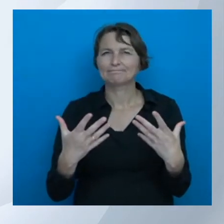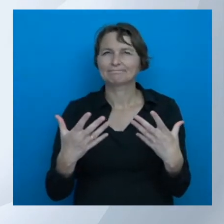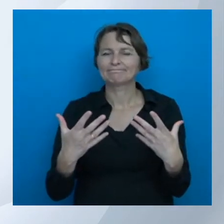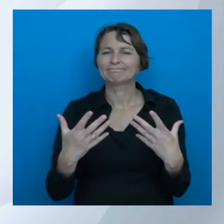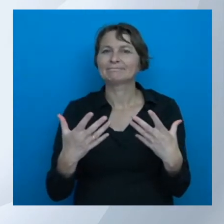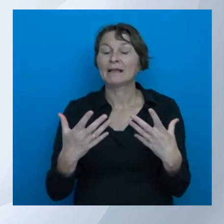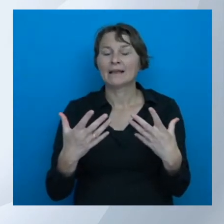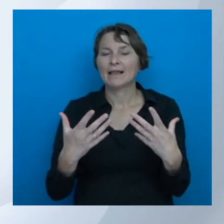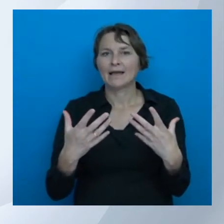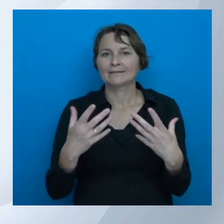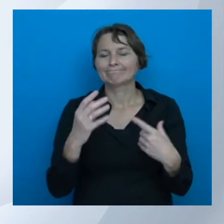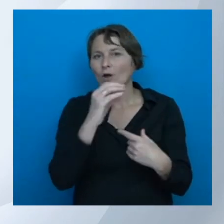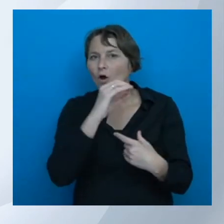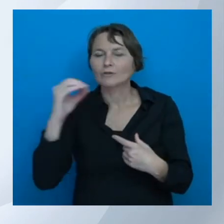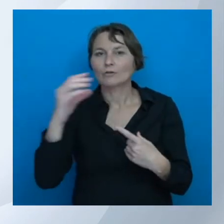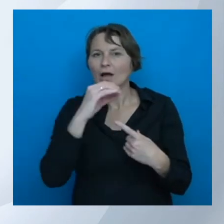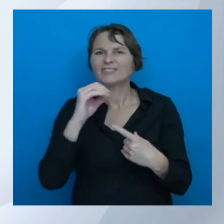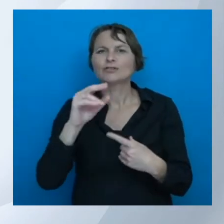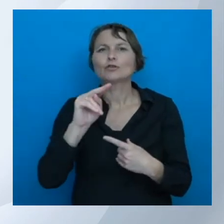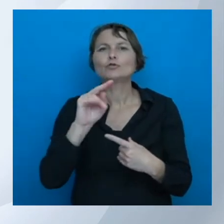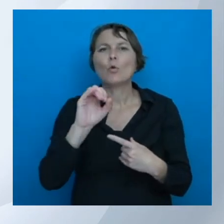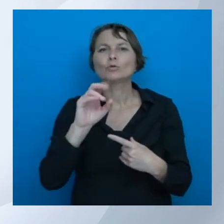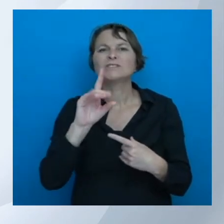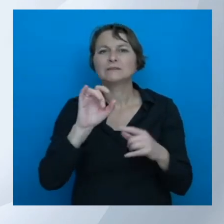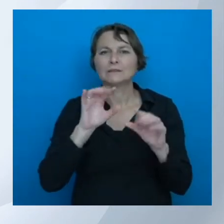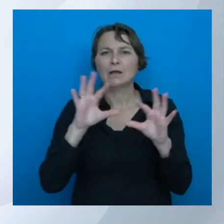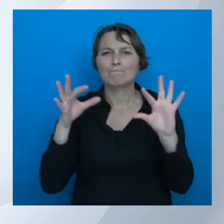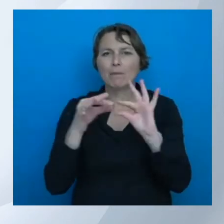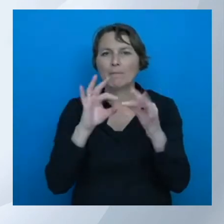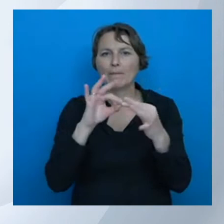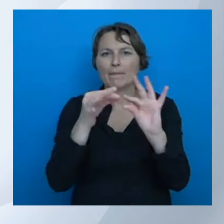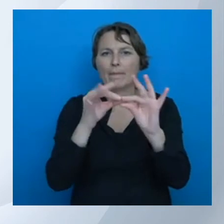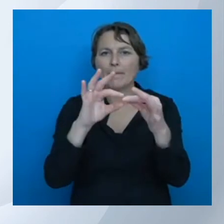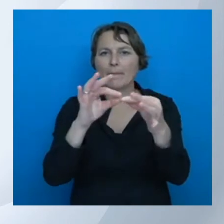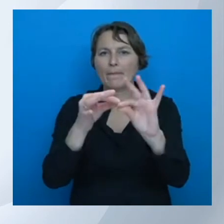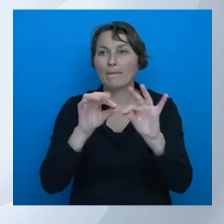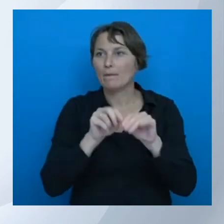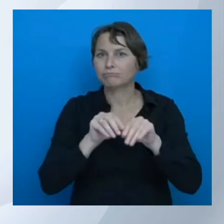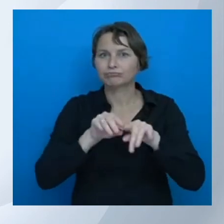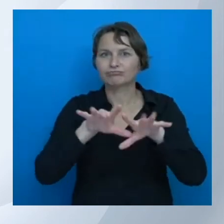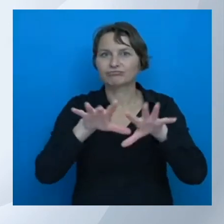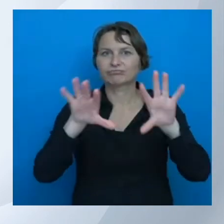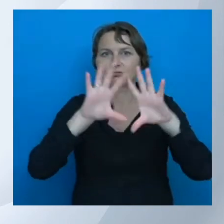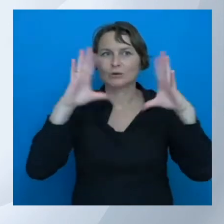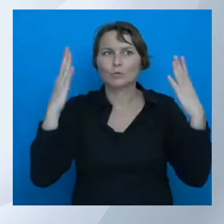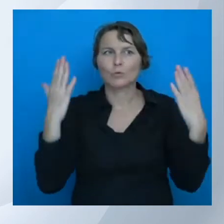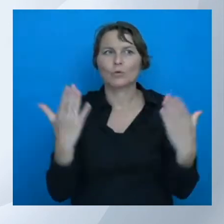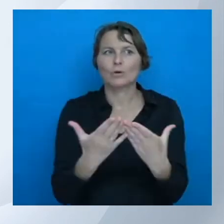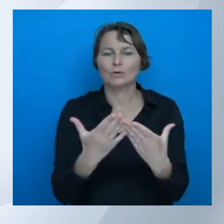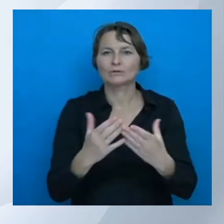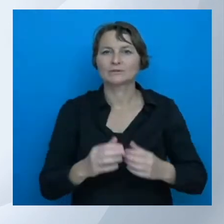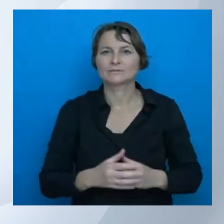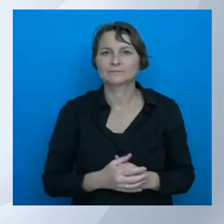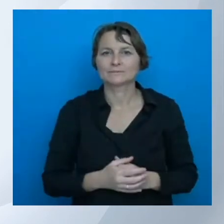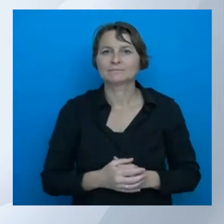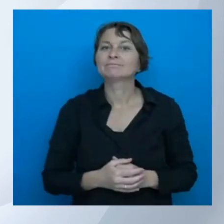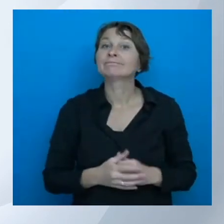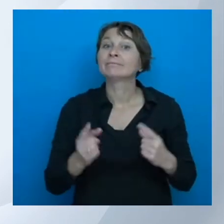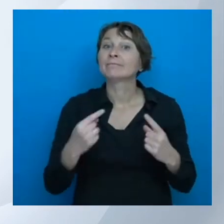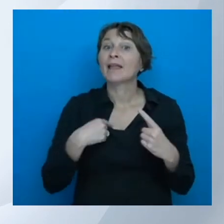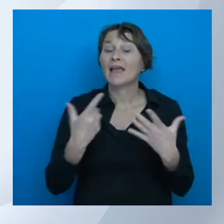hundreds of nodes across the world. There's a purge mechanism in there as well for making sure you clear out any of